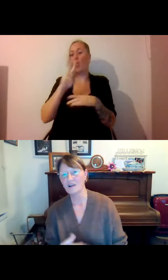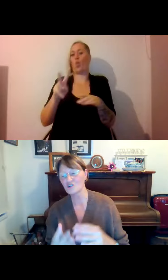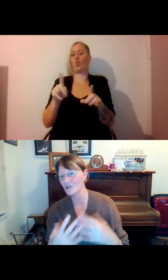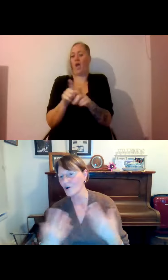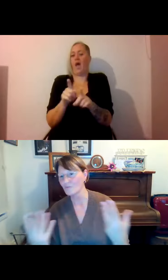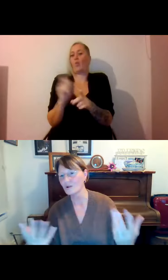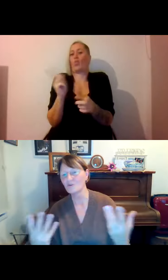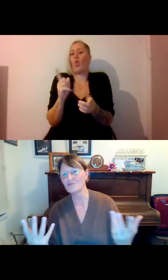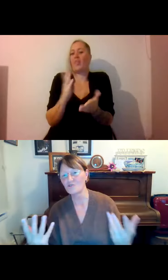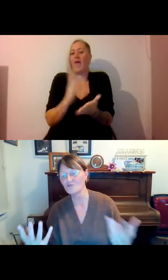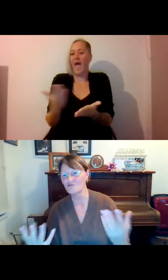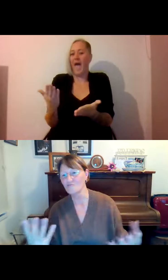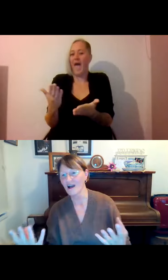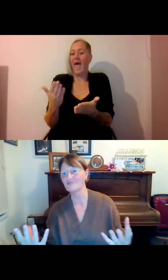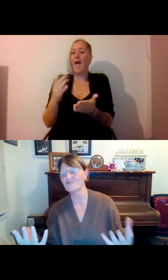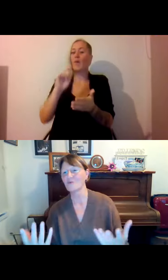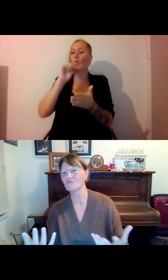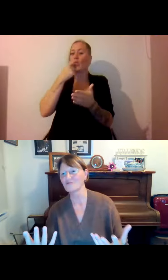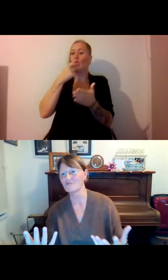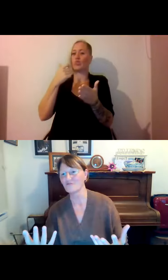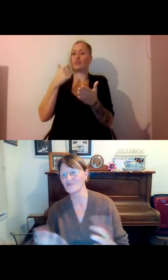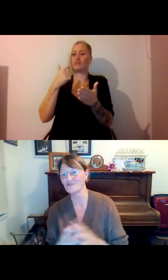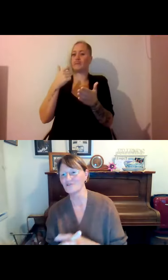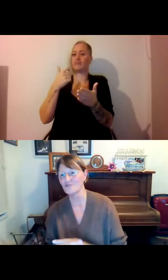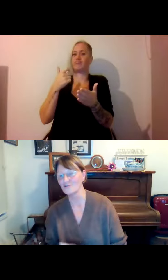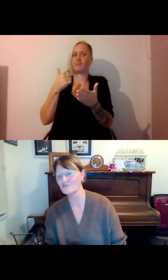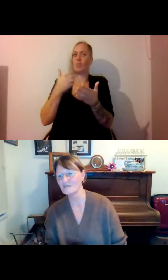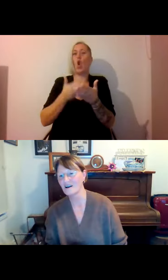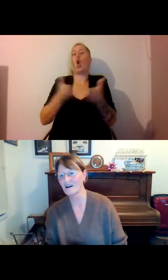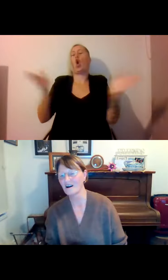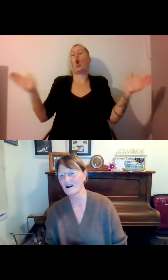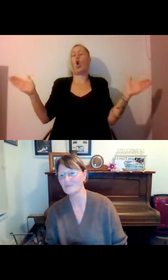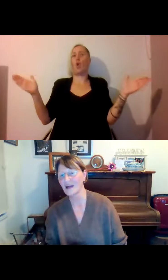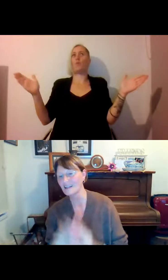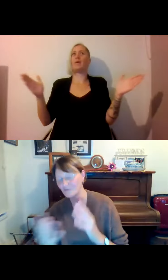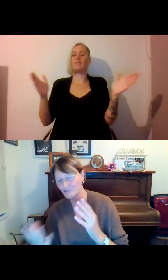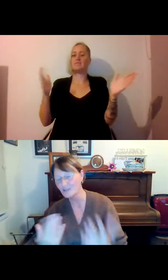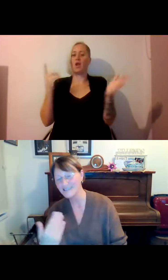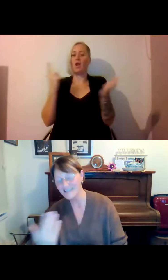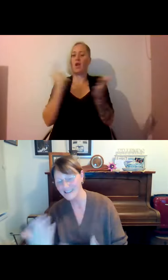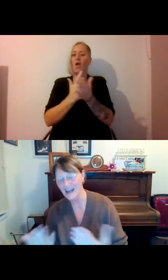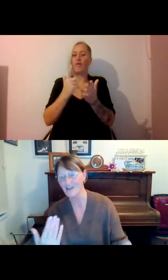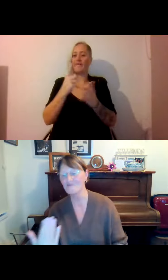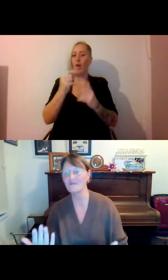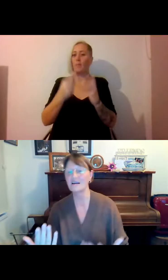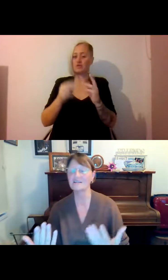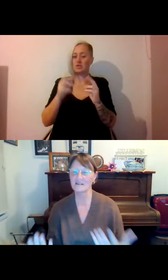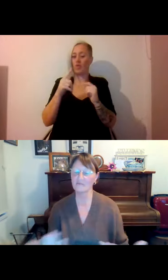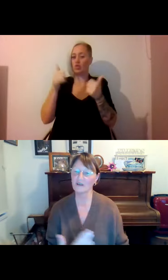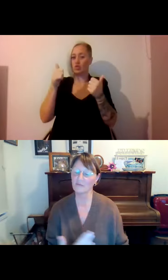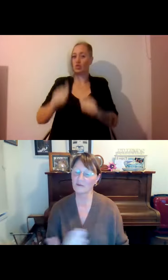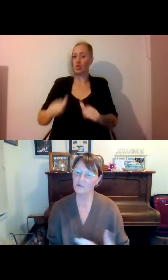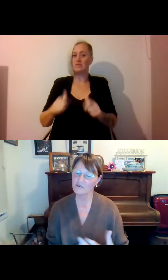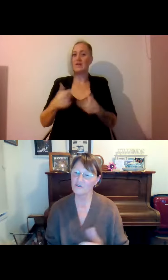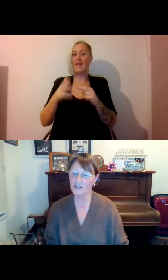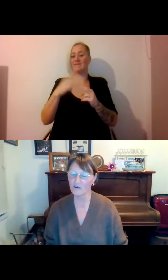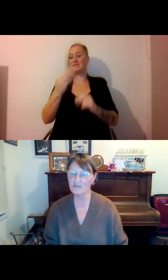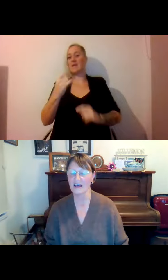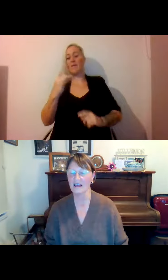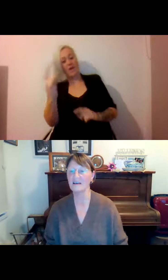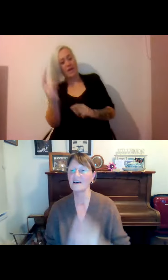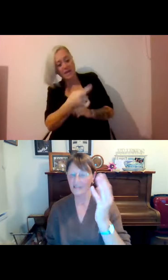would actually open up a huge range of options for you to use. And if you did have someone come in who was